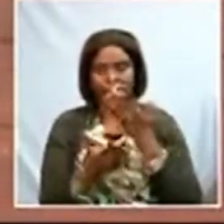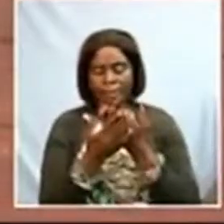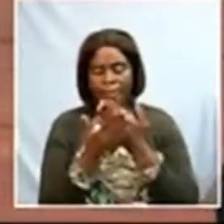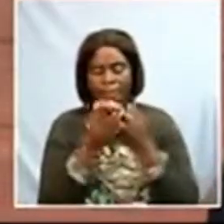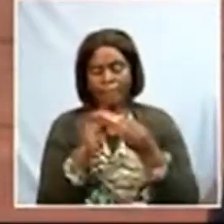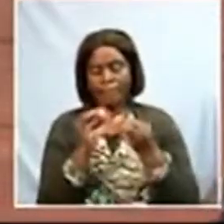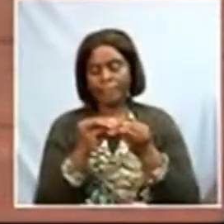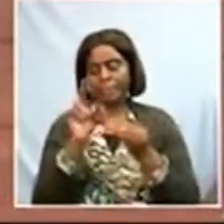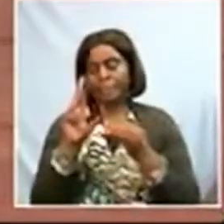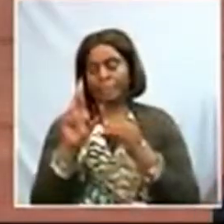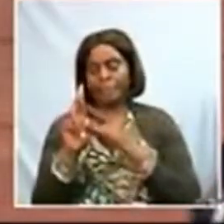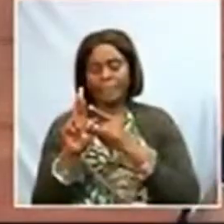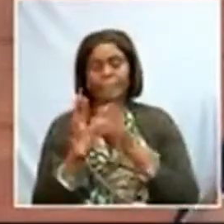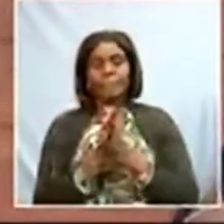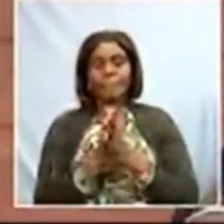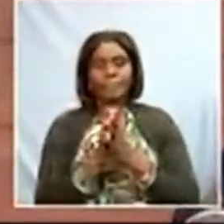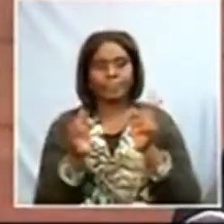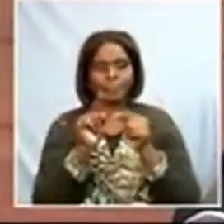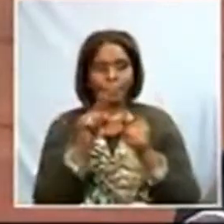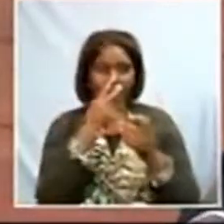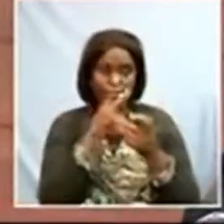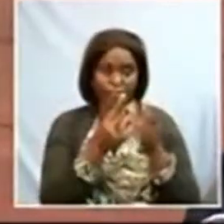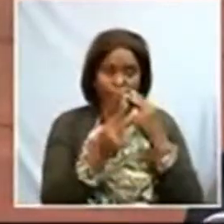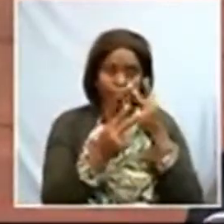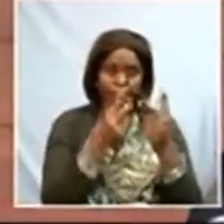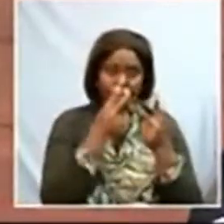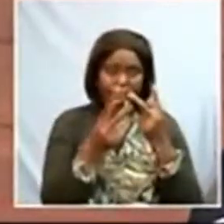R. Now when you look at